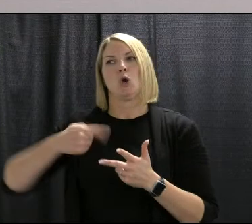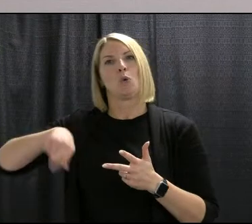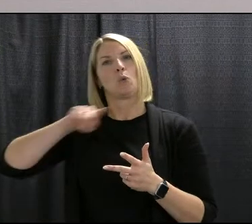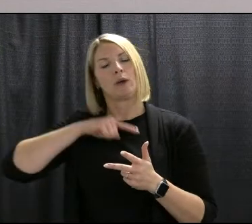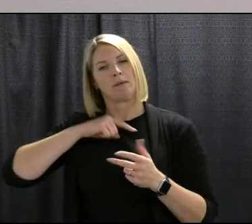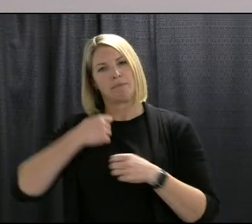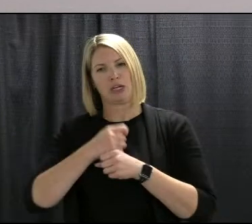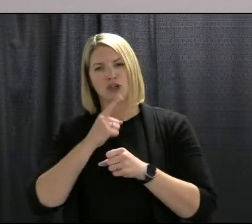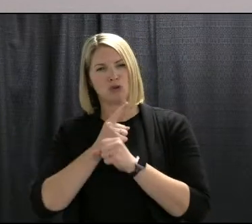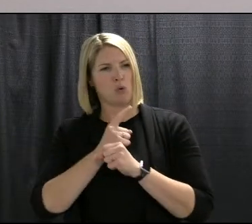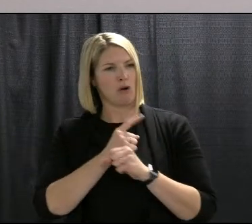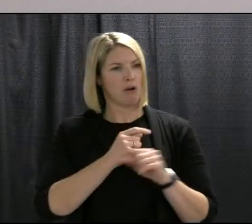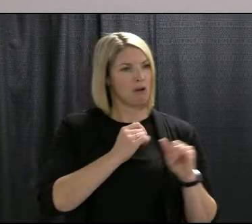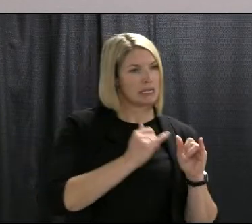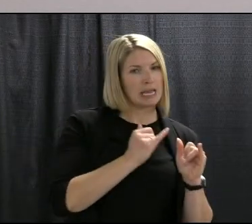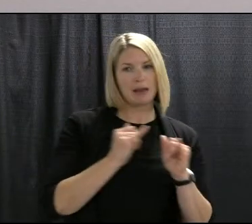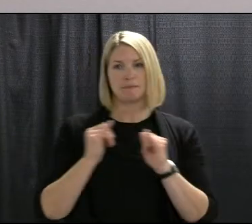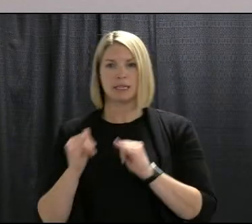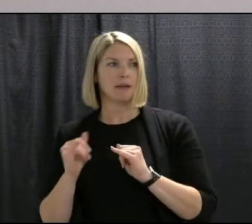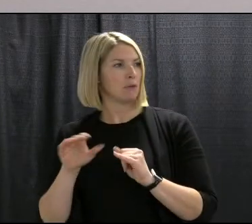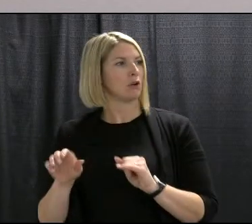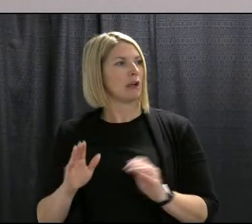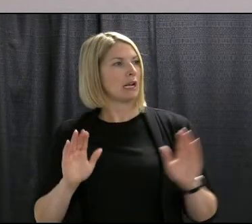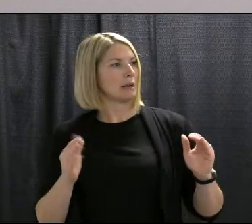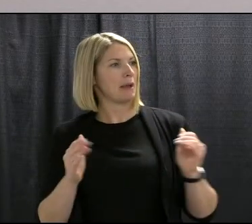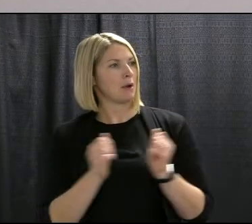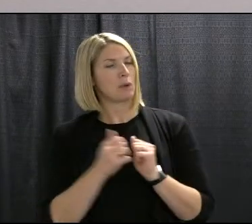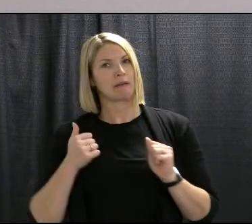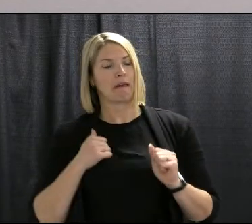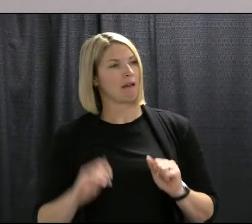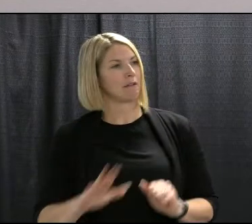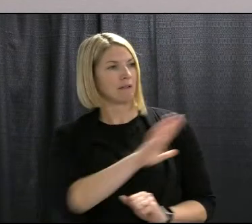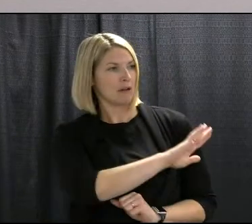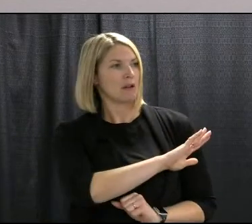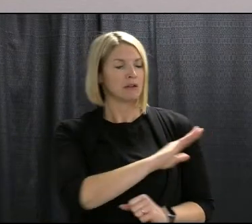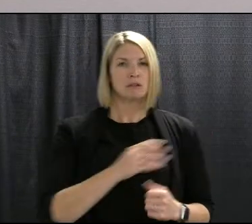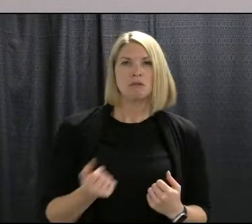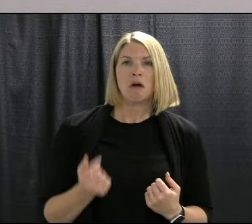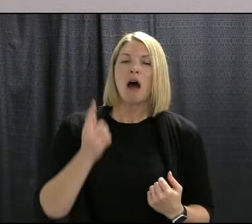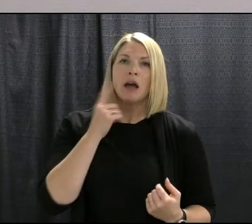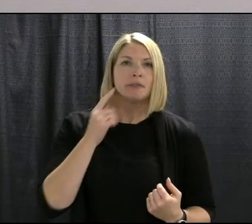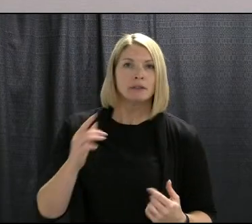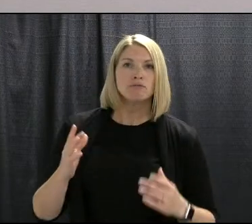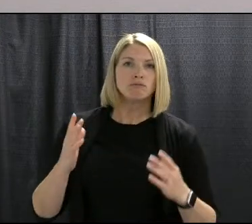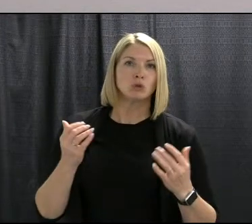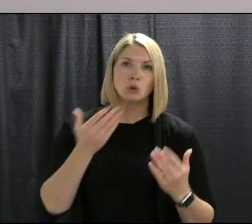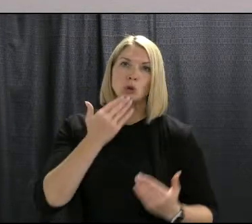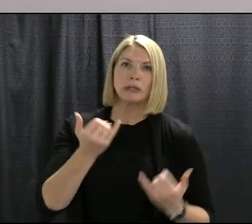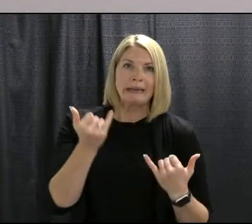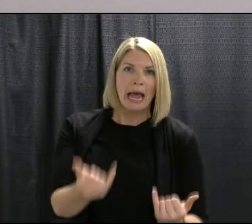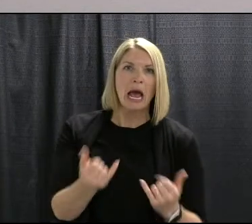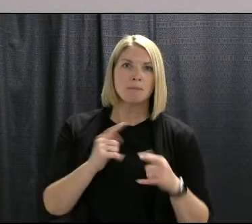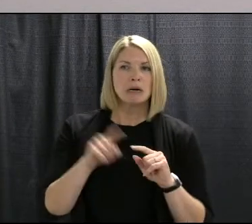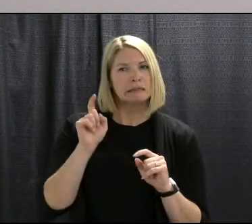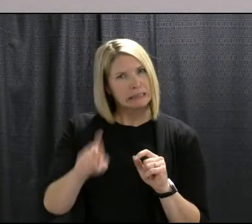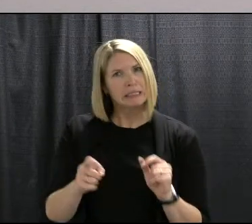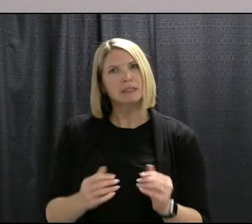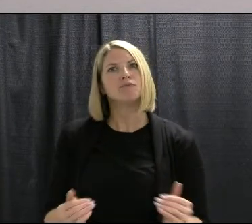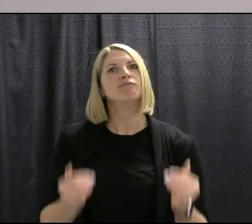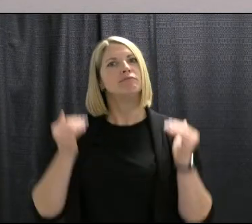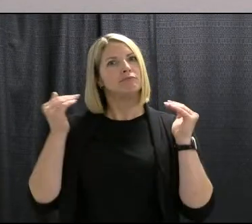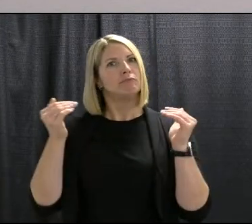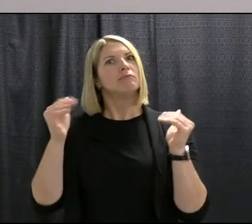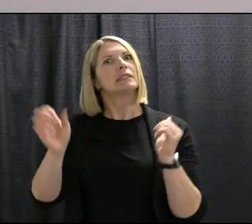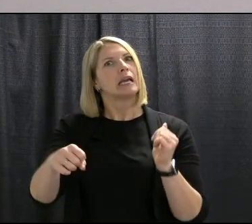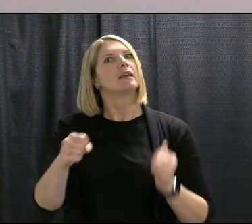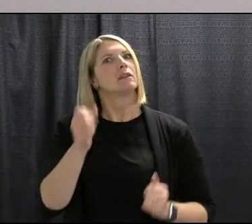of same, and moving forward. That's good progress. Is it enough? We need to do more? Of course we do. Of course we do.